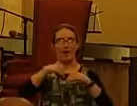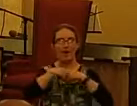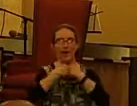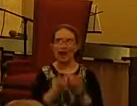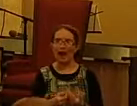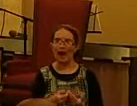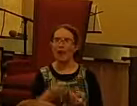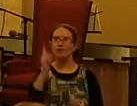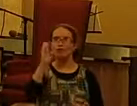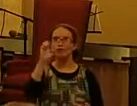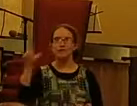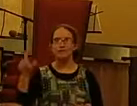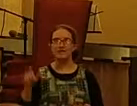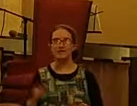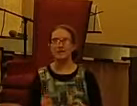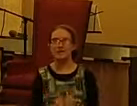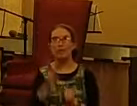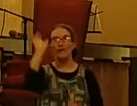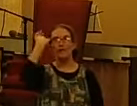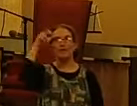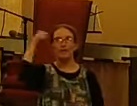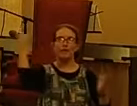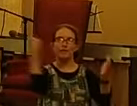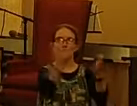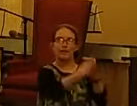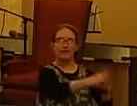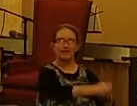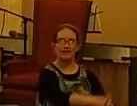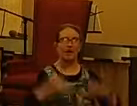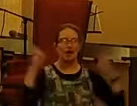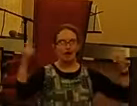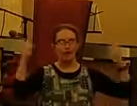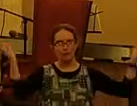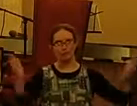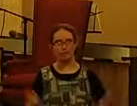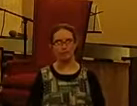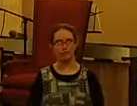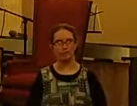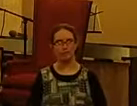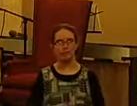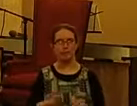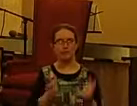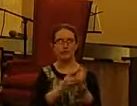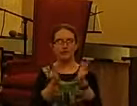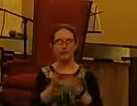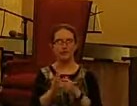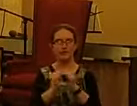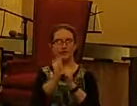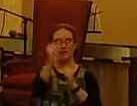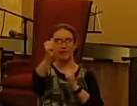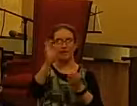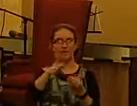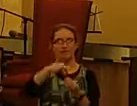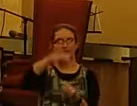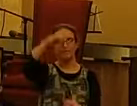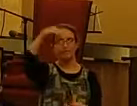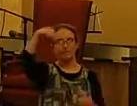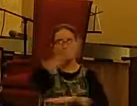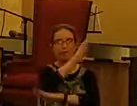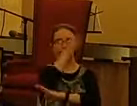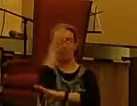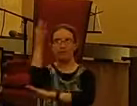to deal with satanic attack. Hallelujah. "Then was Jesus led up of the Spirit into